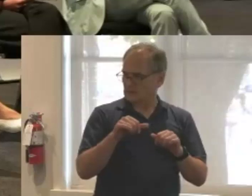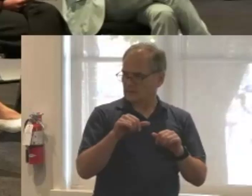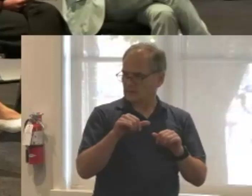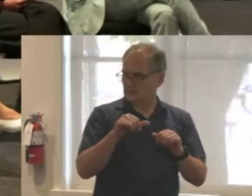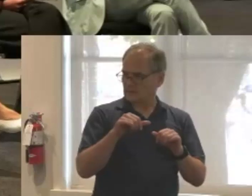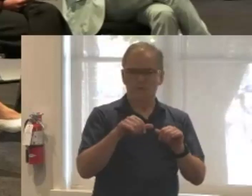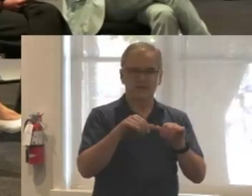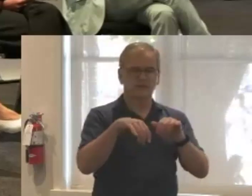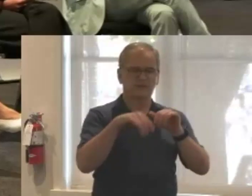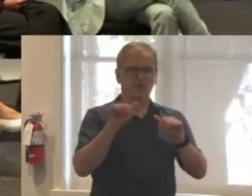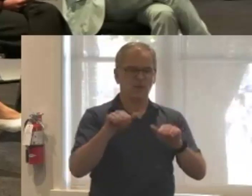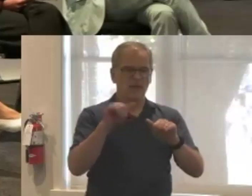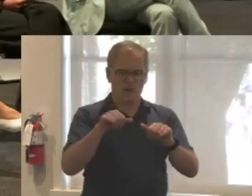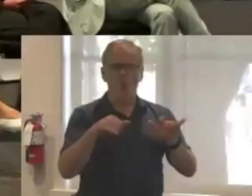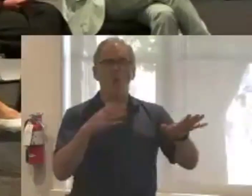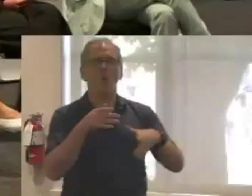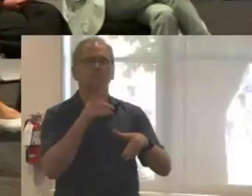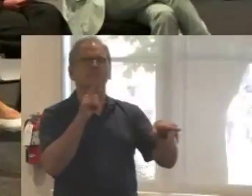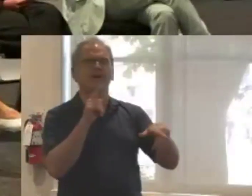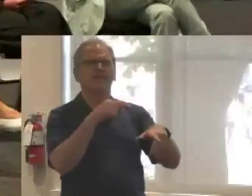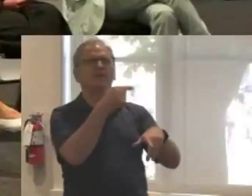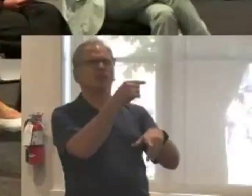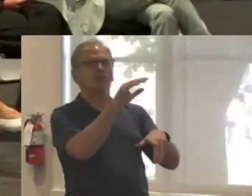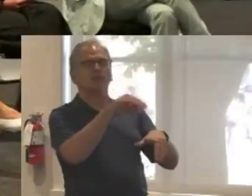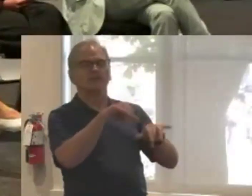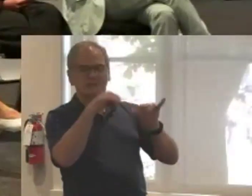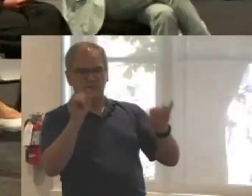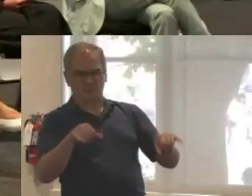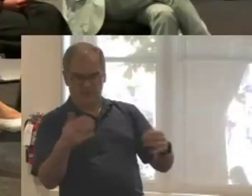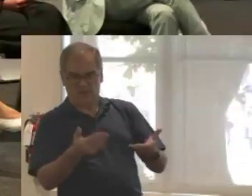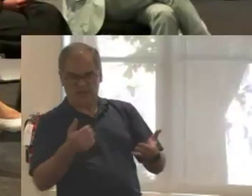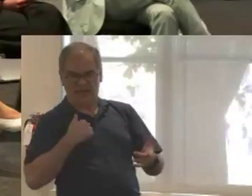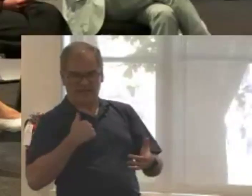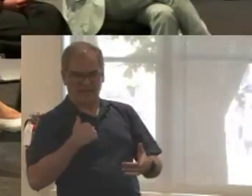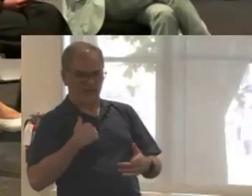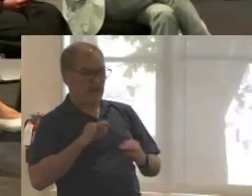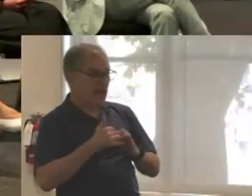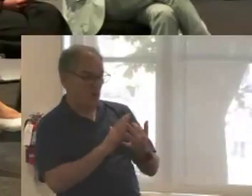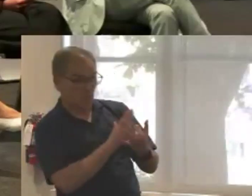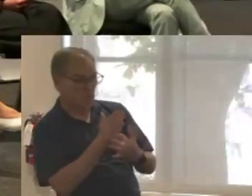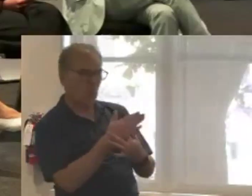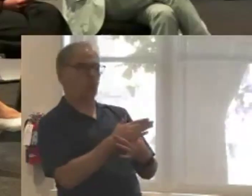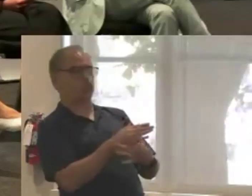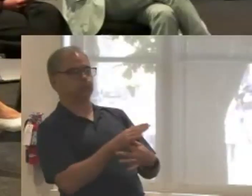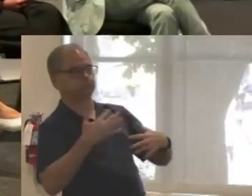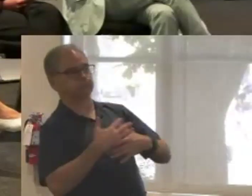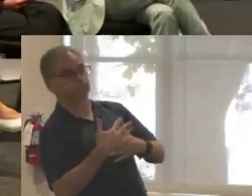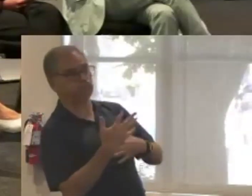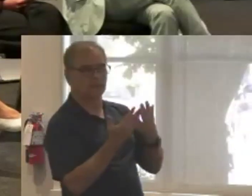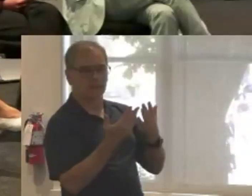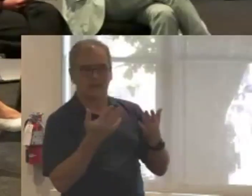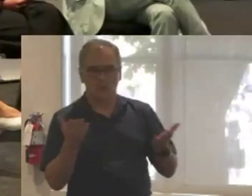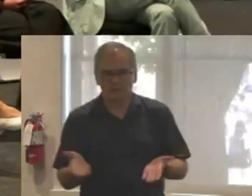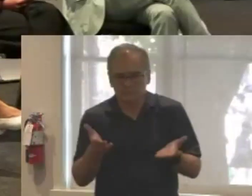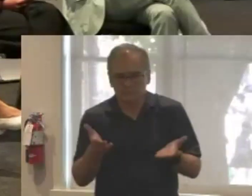refugee claimants. And we want to make sure that, during this procedure, we can prioritize their